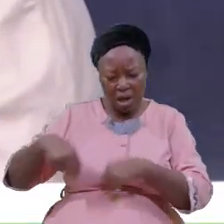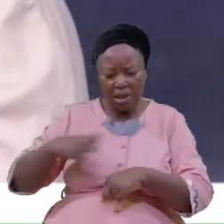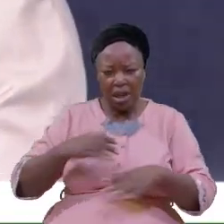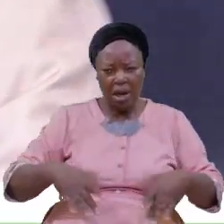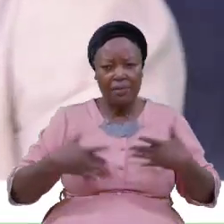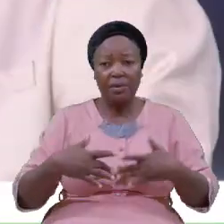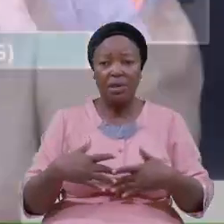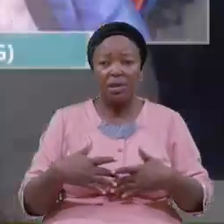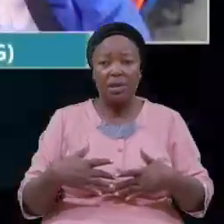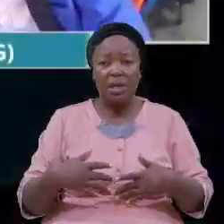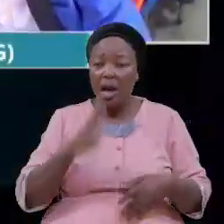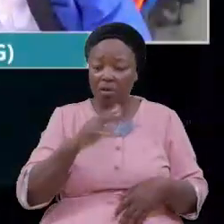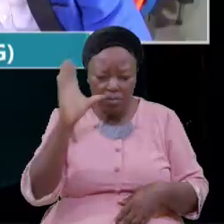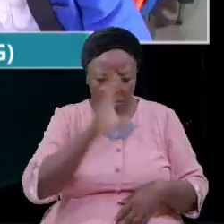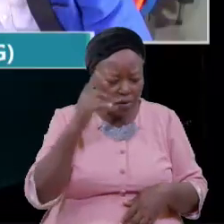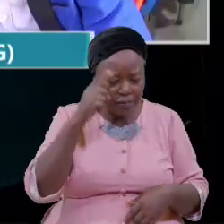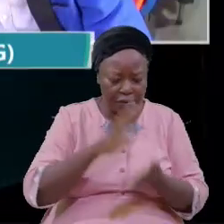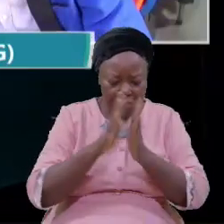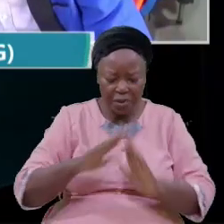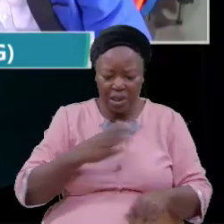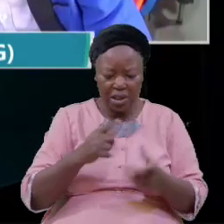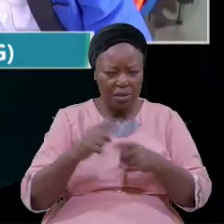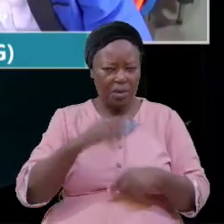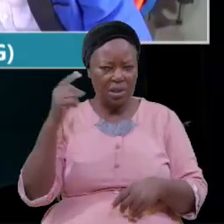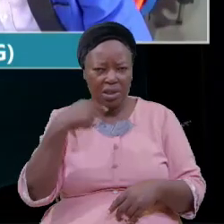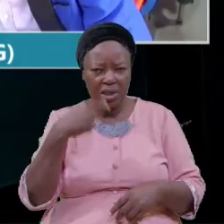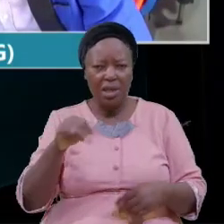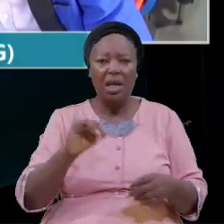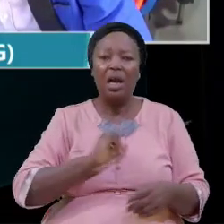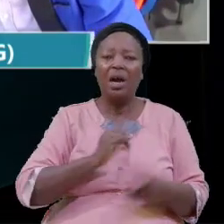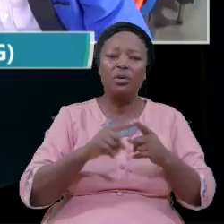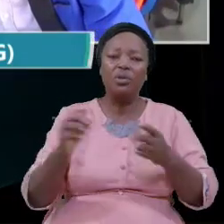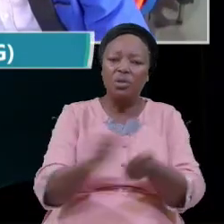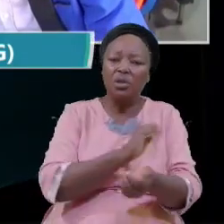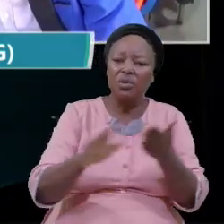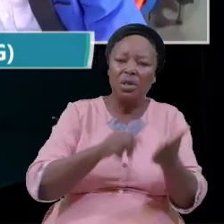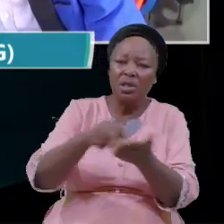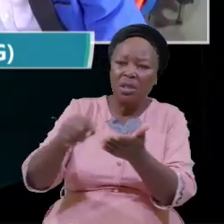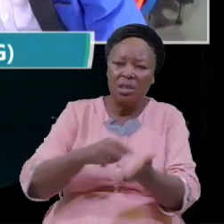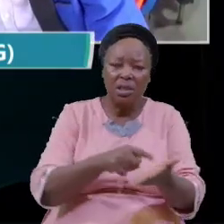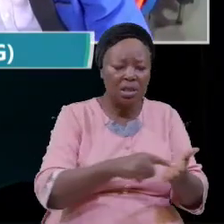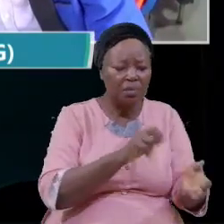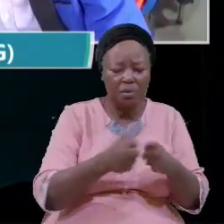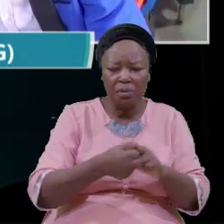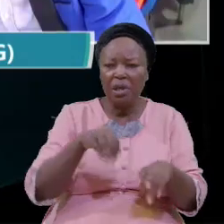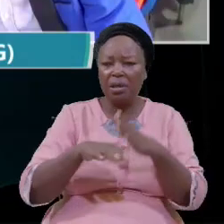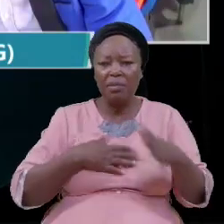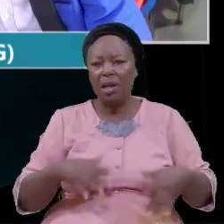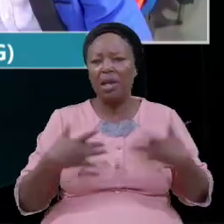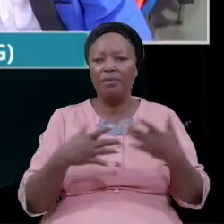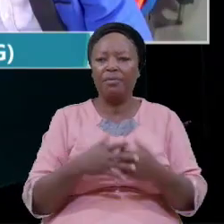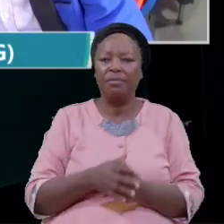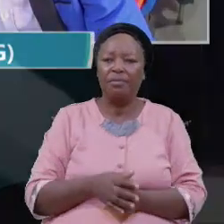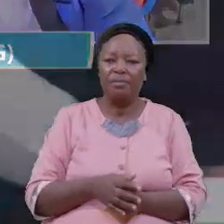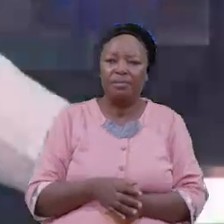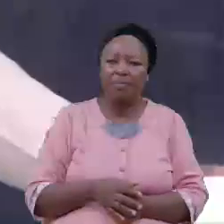know, peace and you are saying, I want to get rid of this conflict and confusion in my mind?